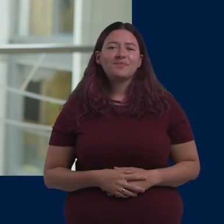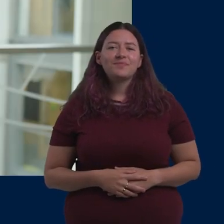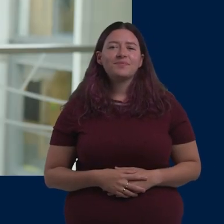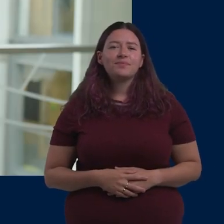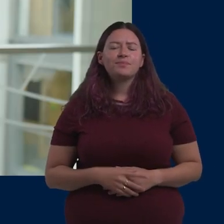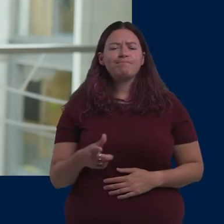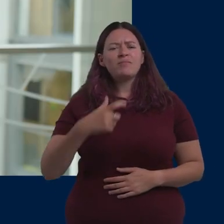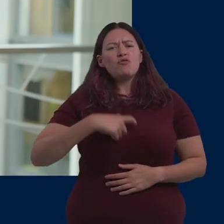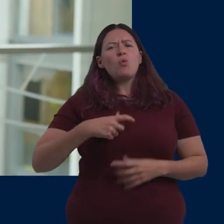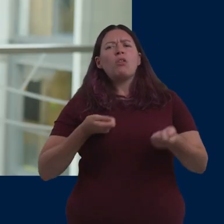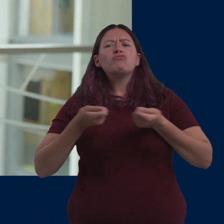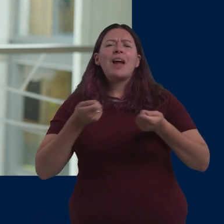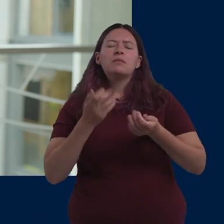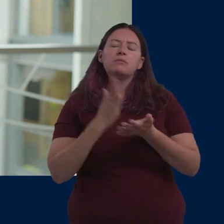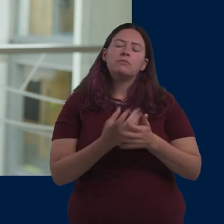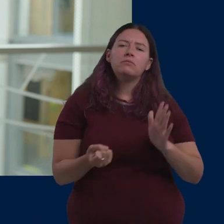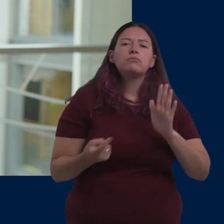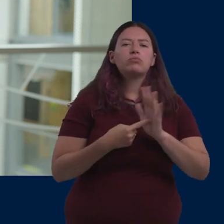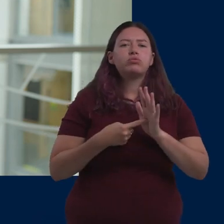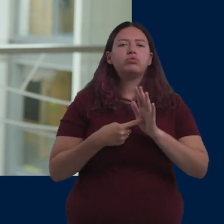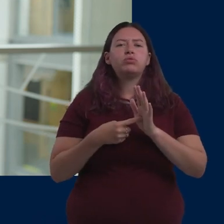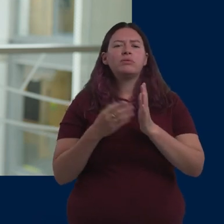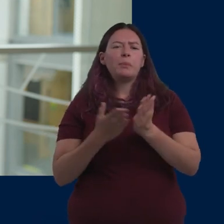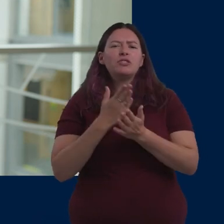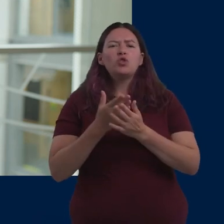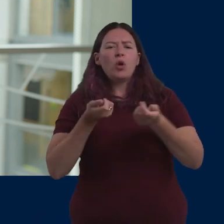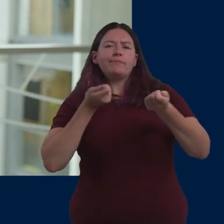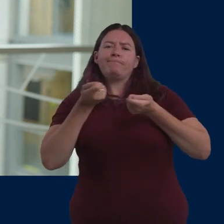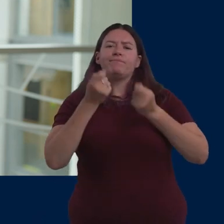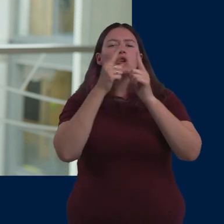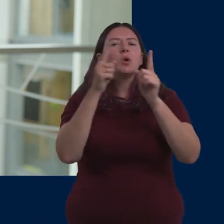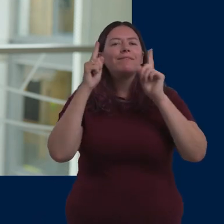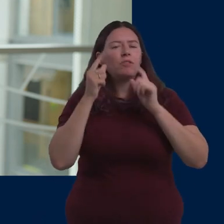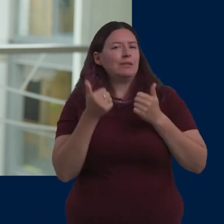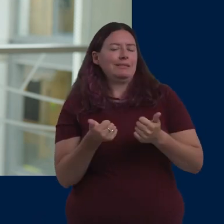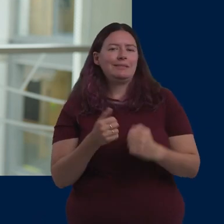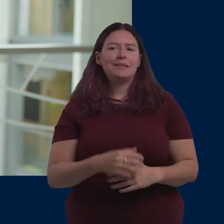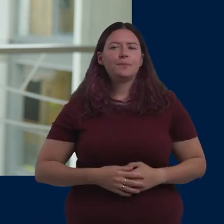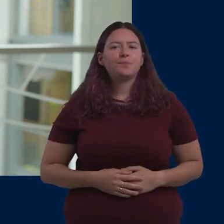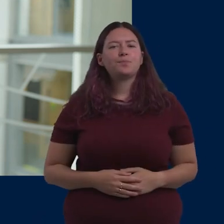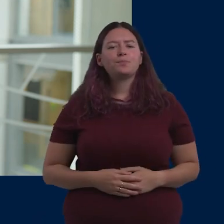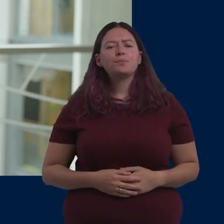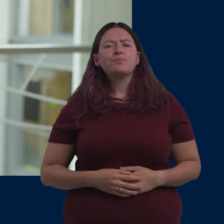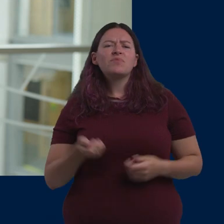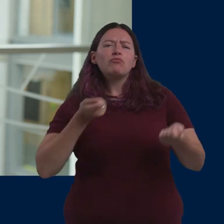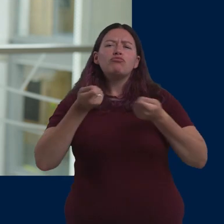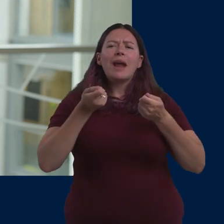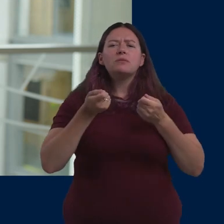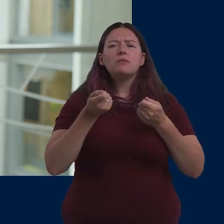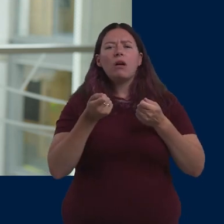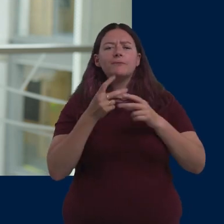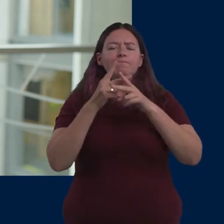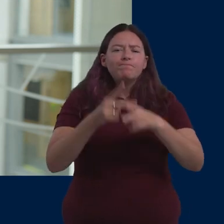The role of the rector is central to the good governance of the university. Rectors make sure that